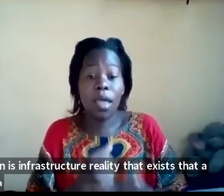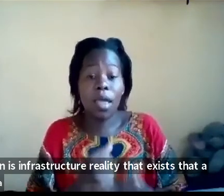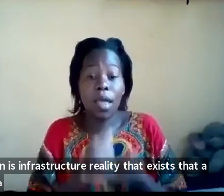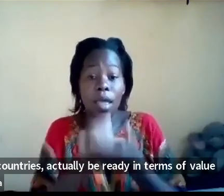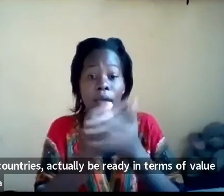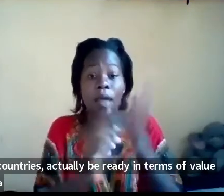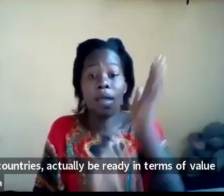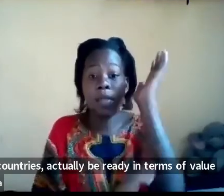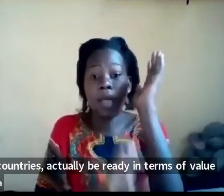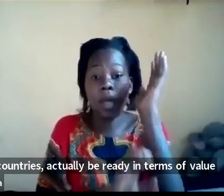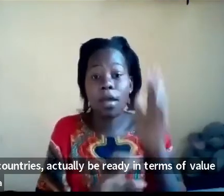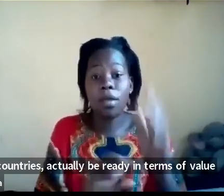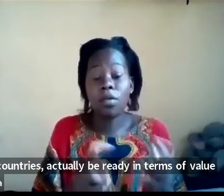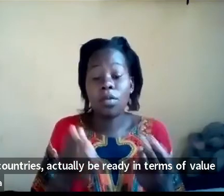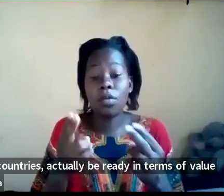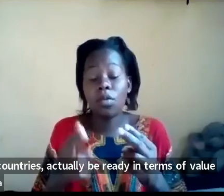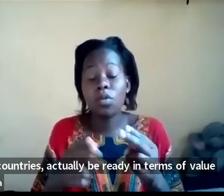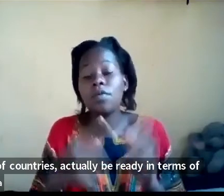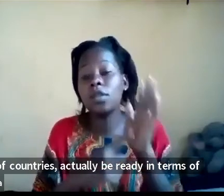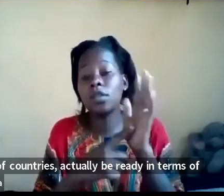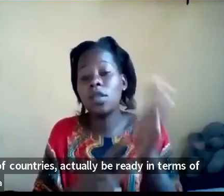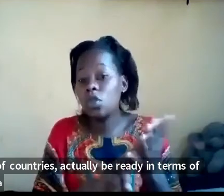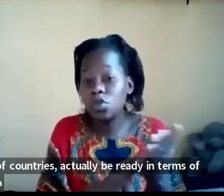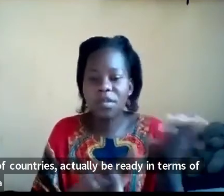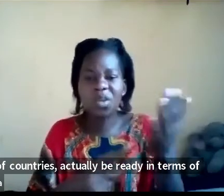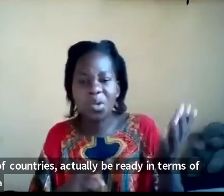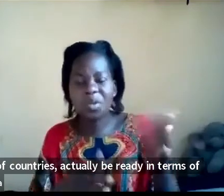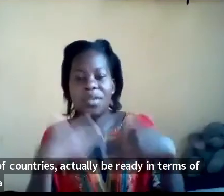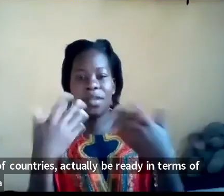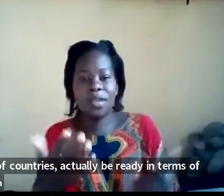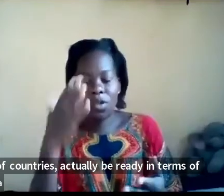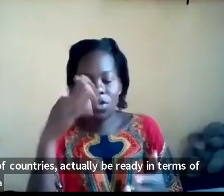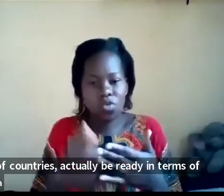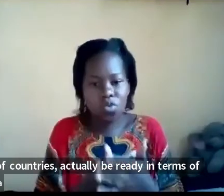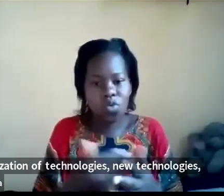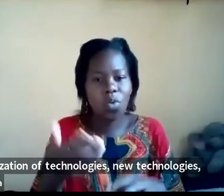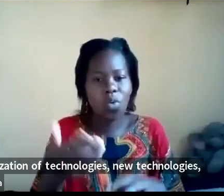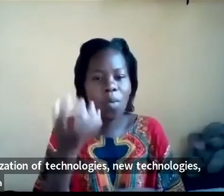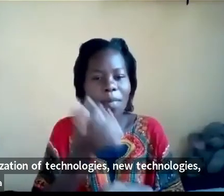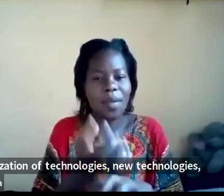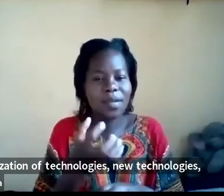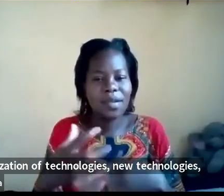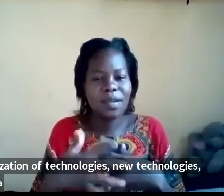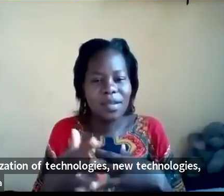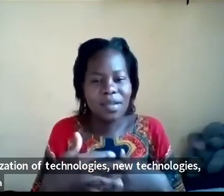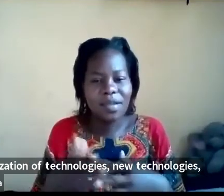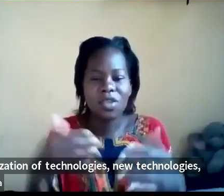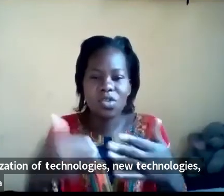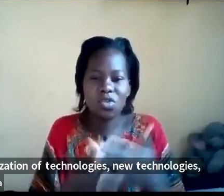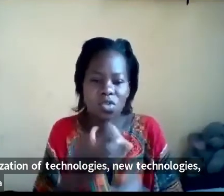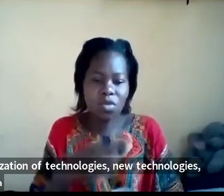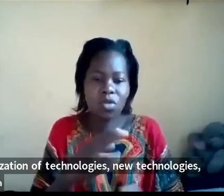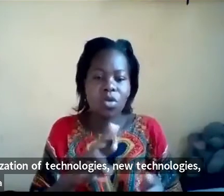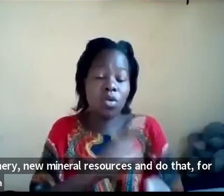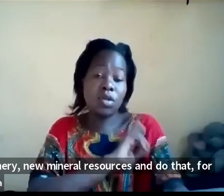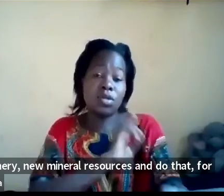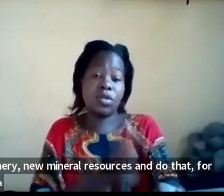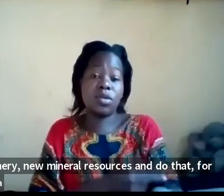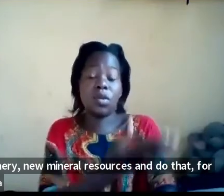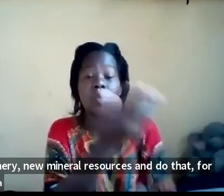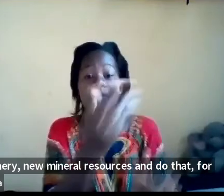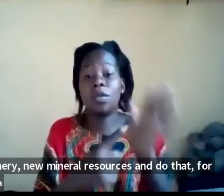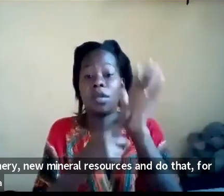the utilization of technologies, new machinery, new mineral resources and all that. For example, the demand